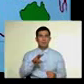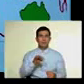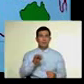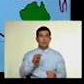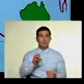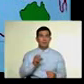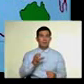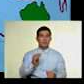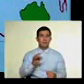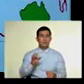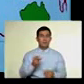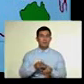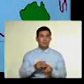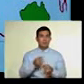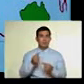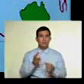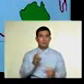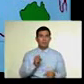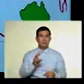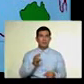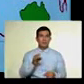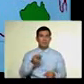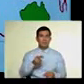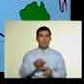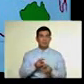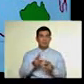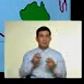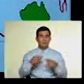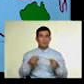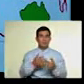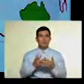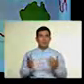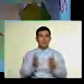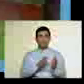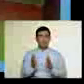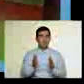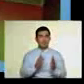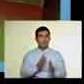plitalari mantiyaning suyuq jinslari qatlami ustida turli tomonga siljib turadi.